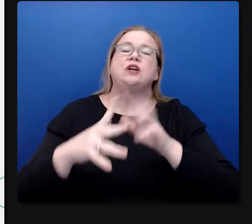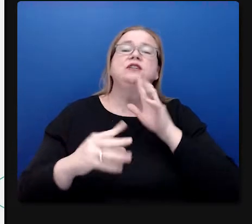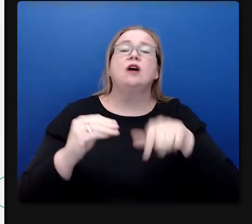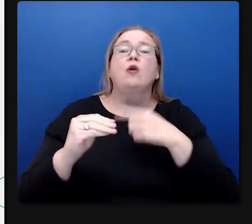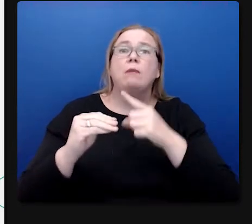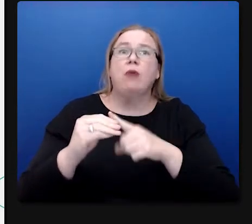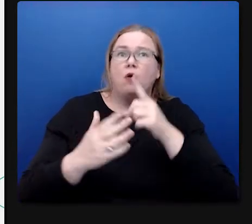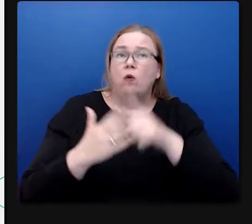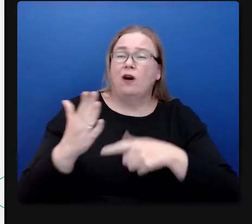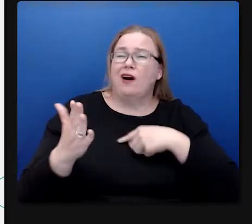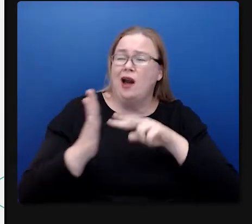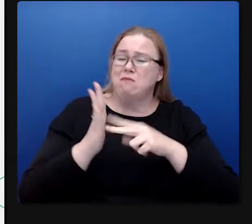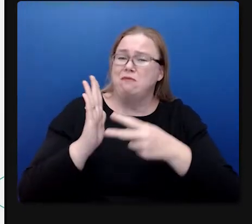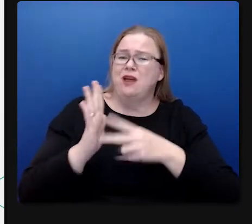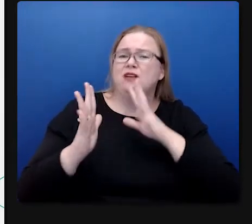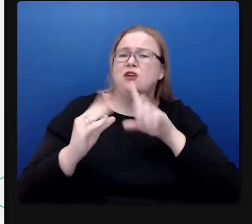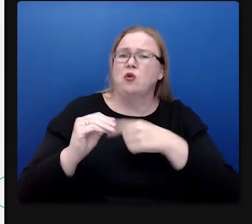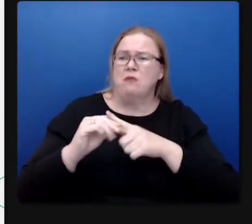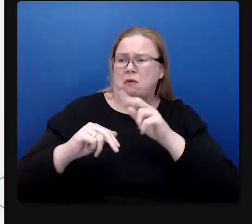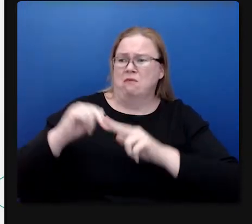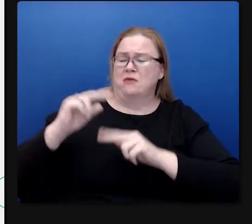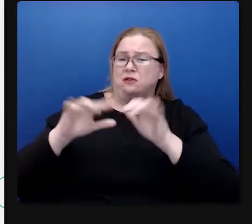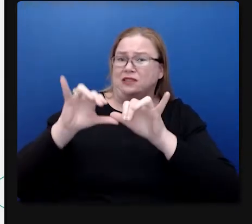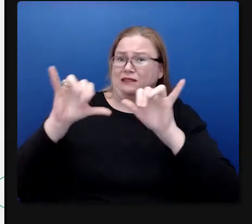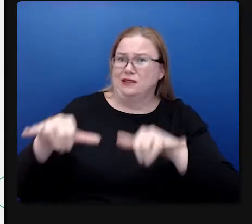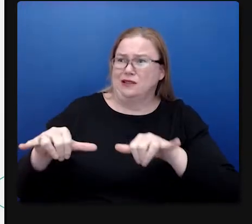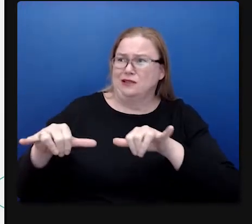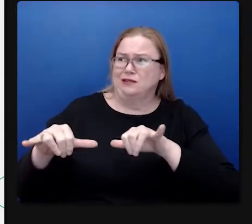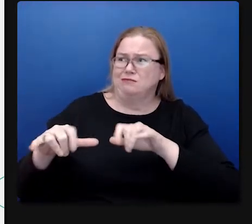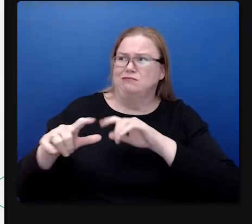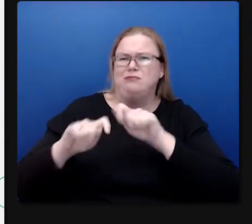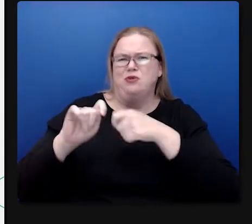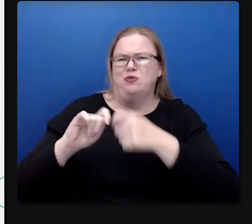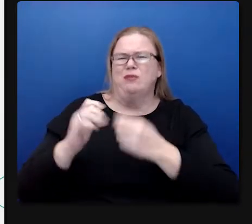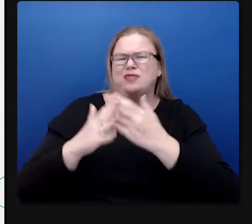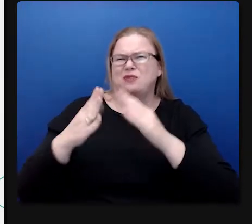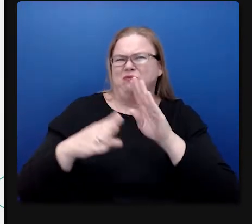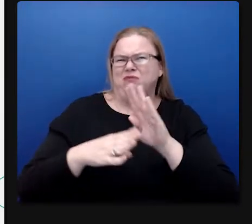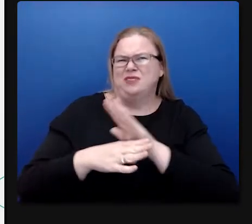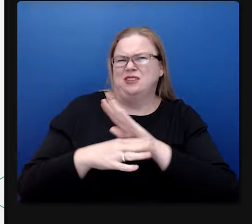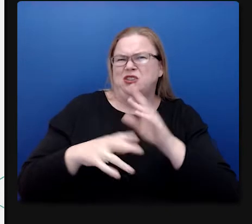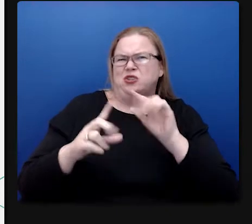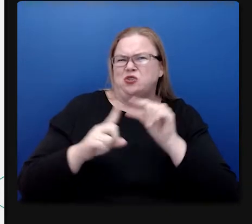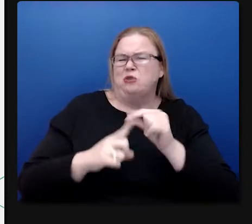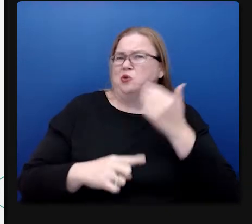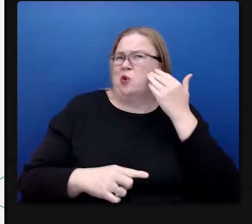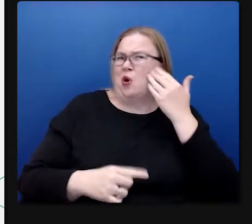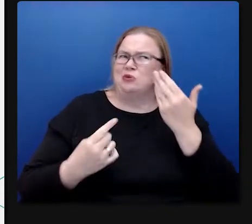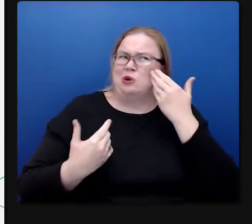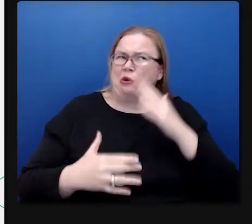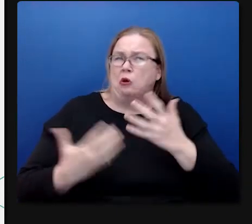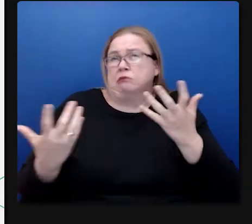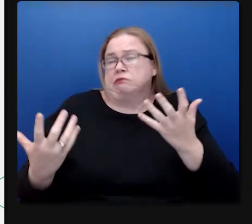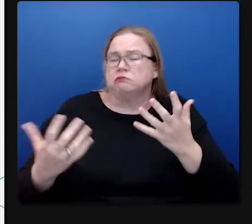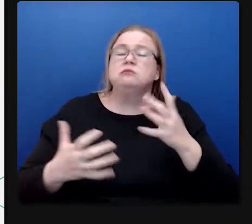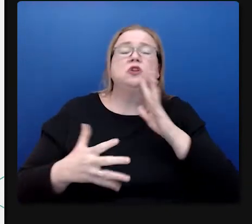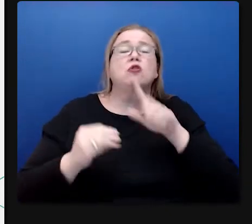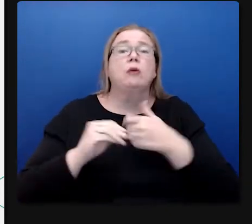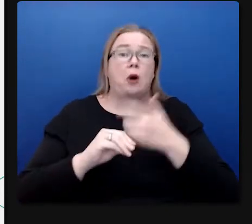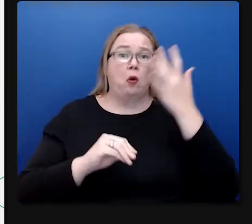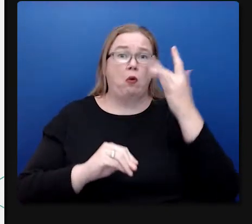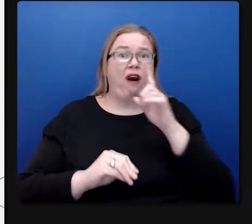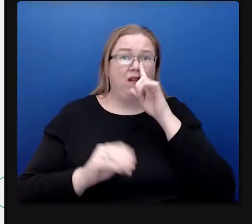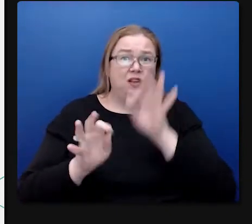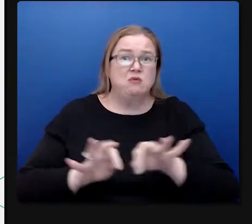by talking about what I mean when I talk about build system and wrap that up in some industry terms you may or may not be familiar with. After talking about why